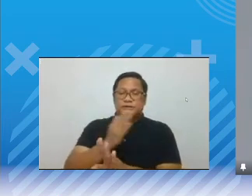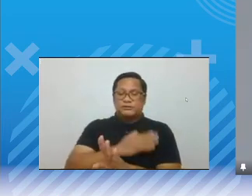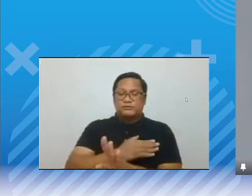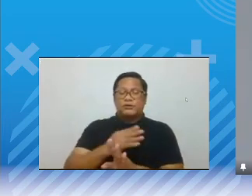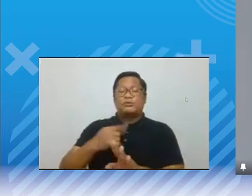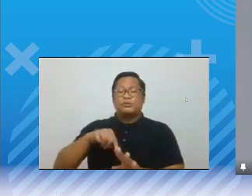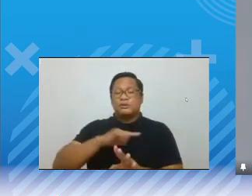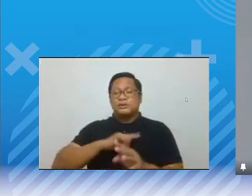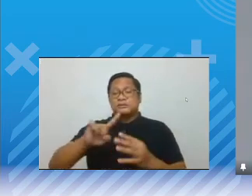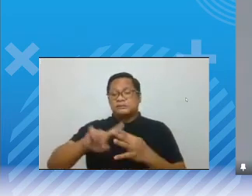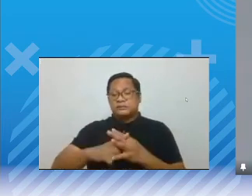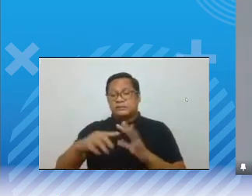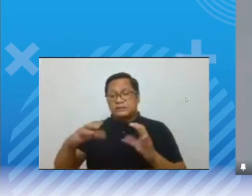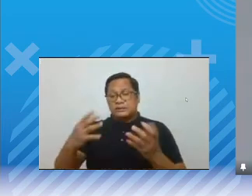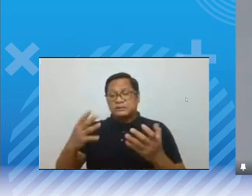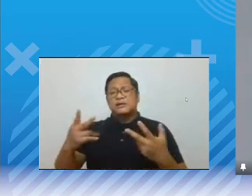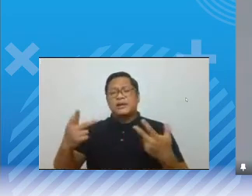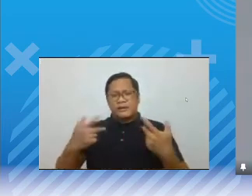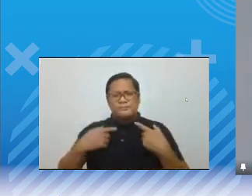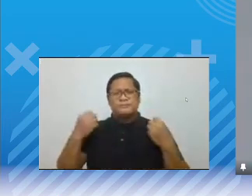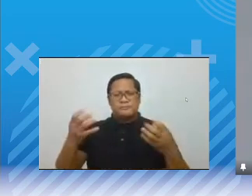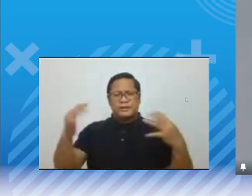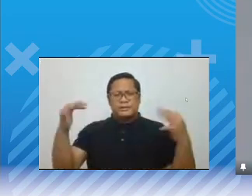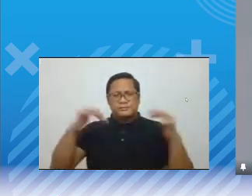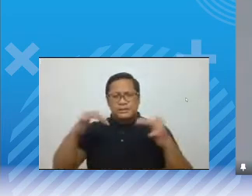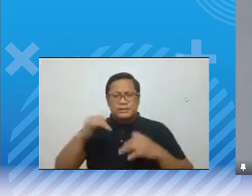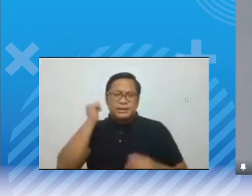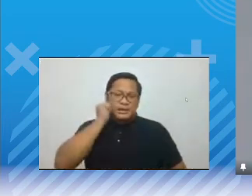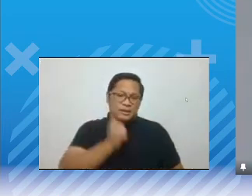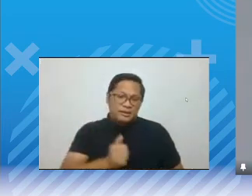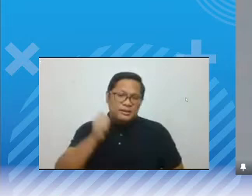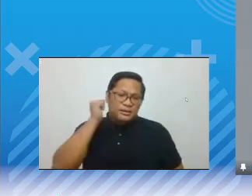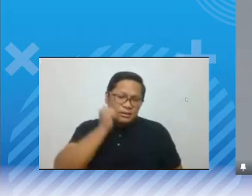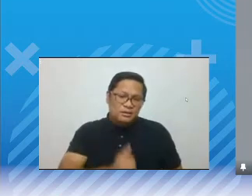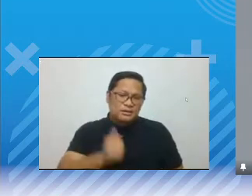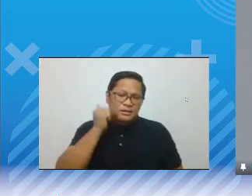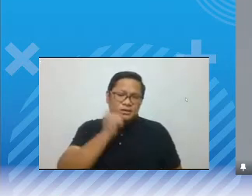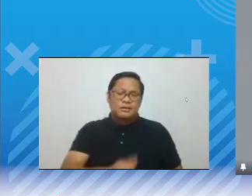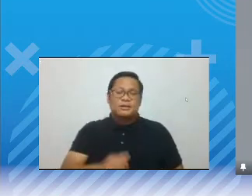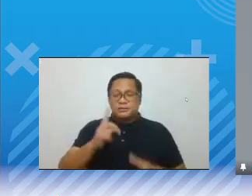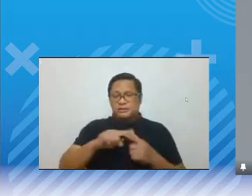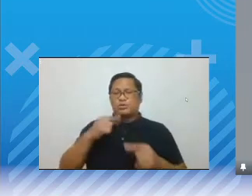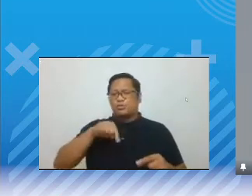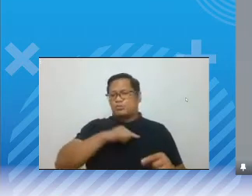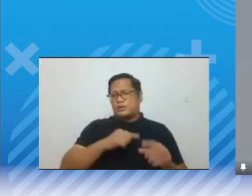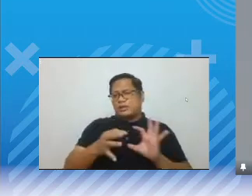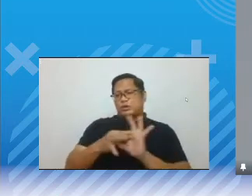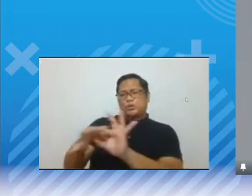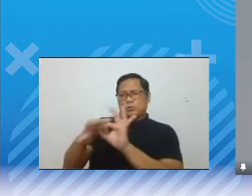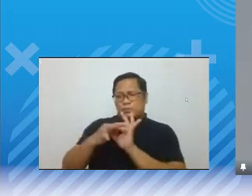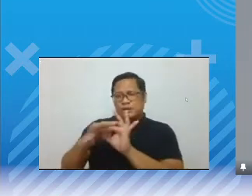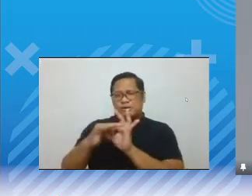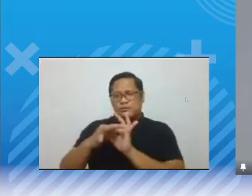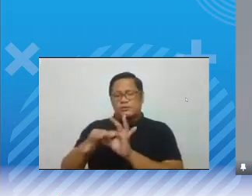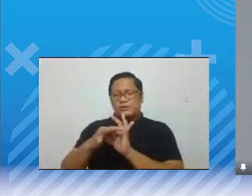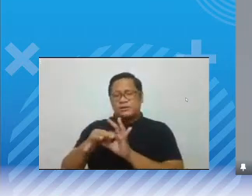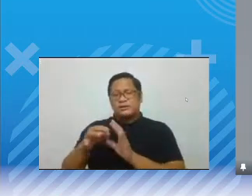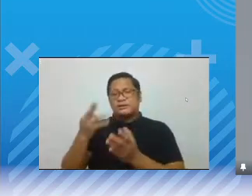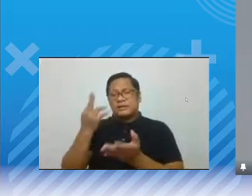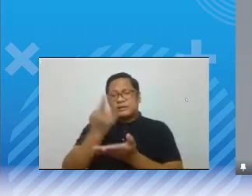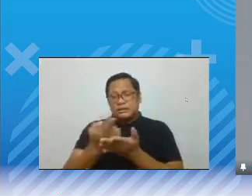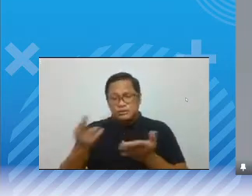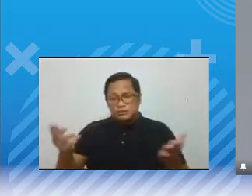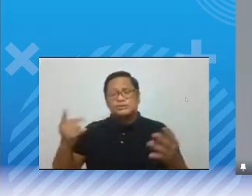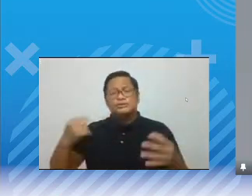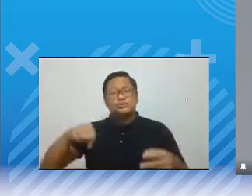classes, we had lots of meetings every day, and we collaborate. We put together what the resources that we